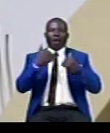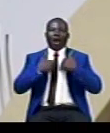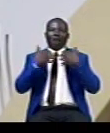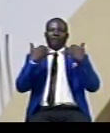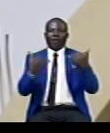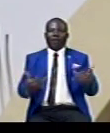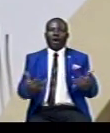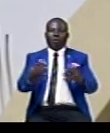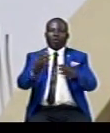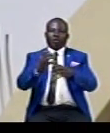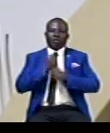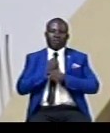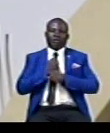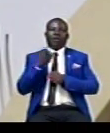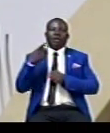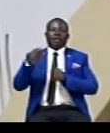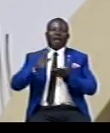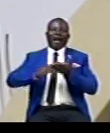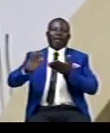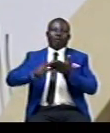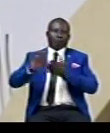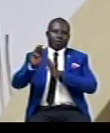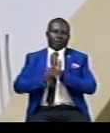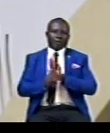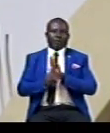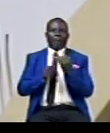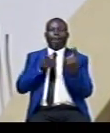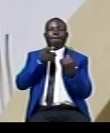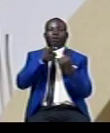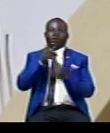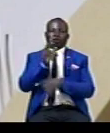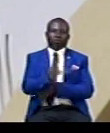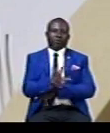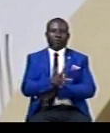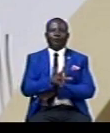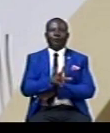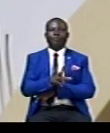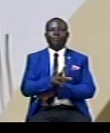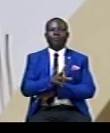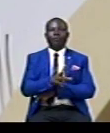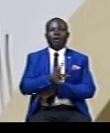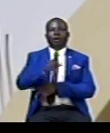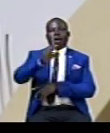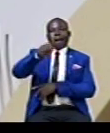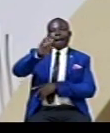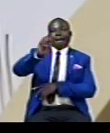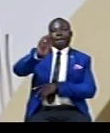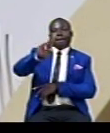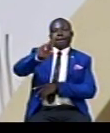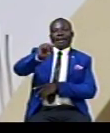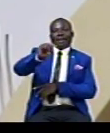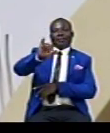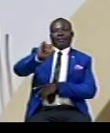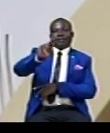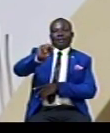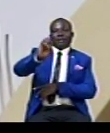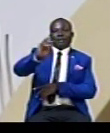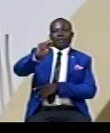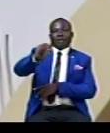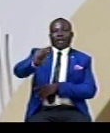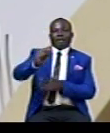received the atonement. Point number three, pertinent lessons from the service